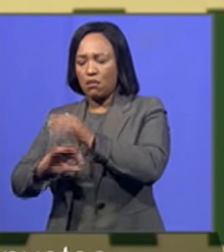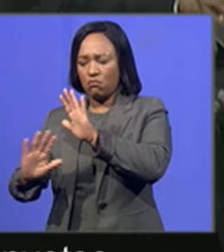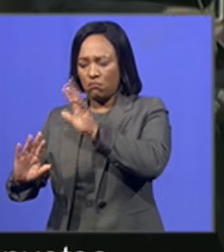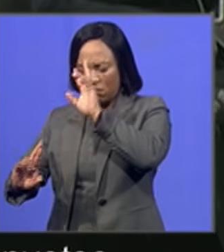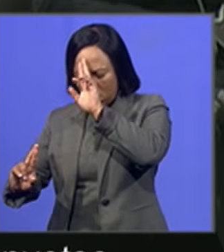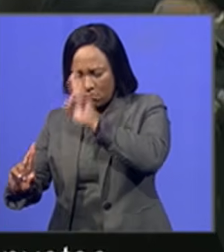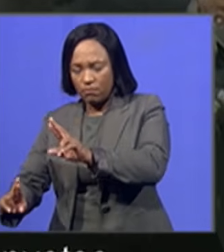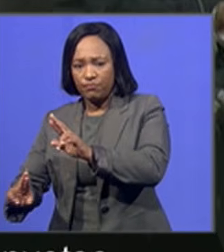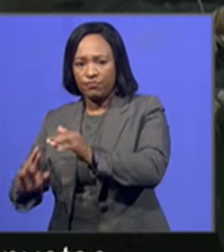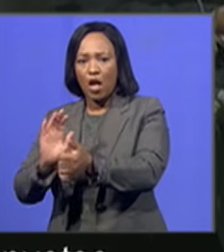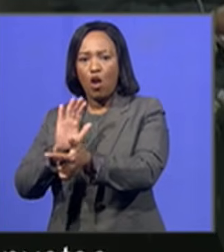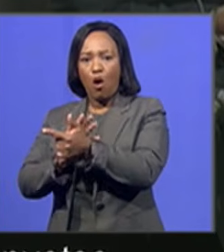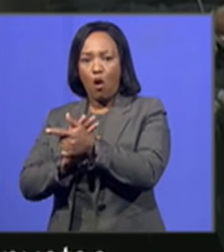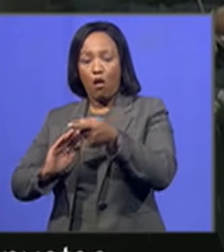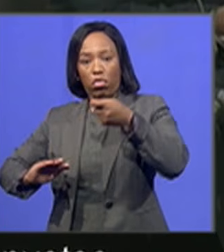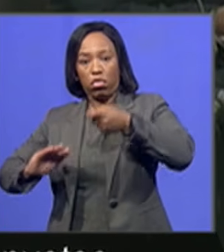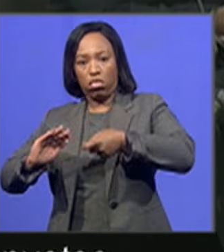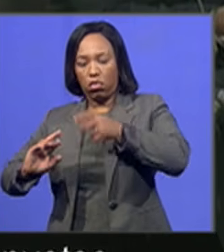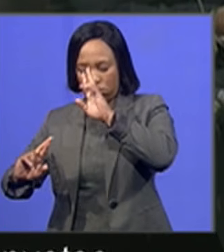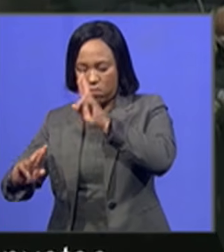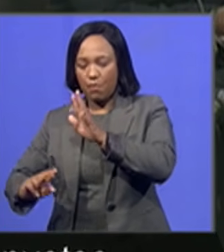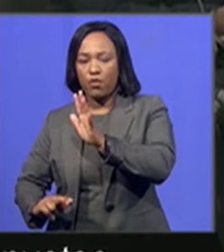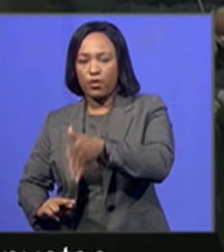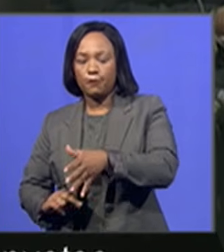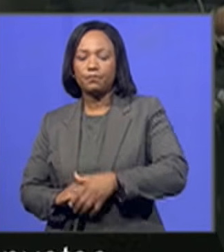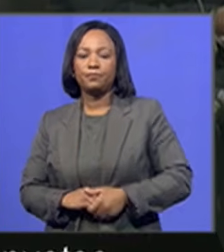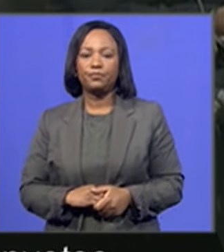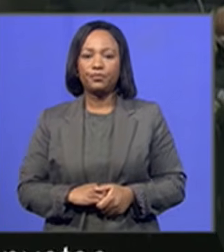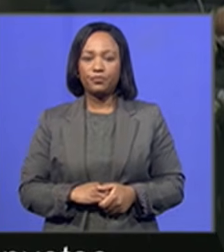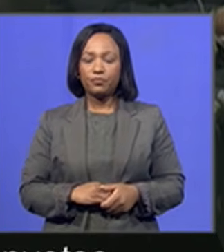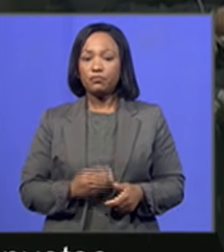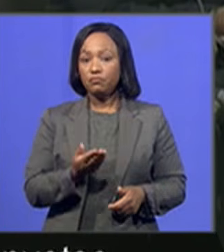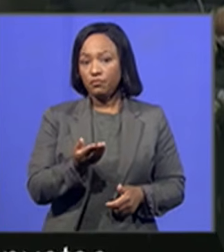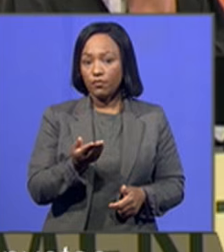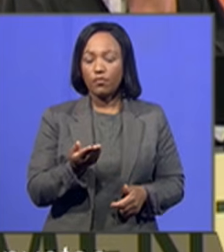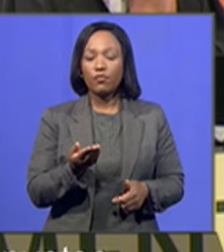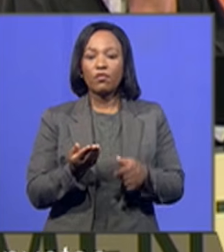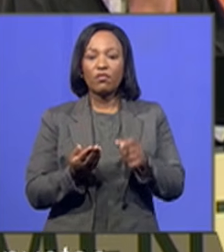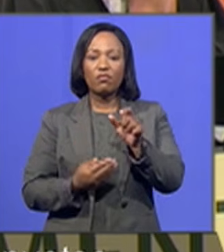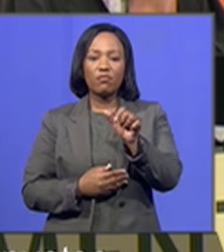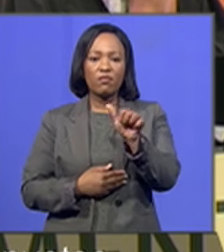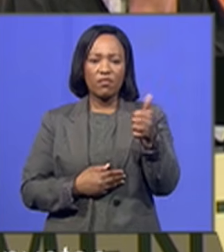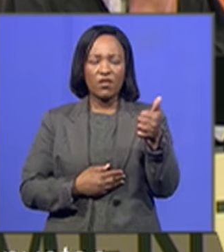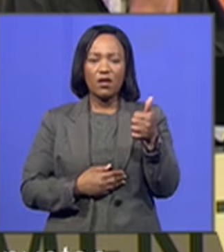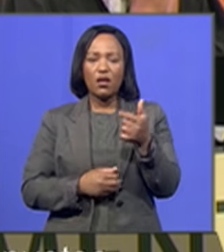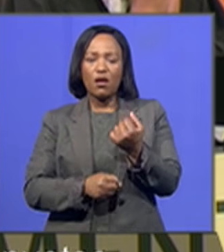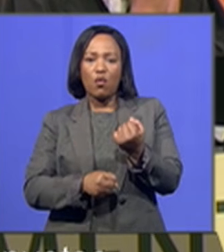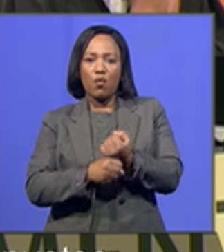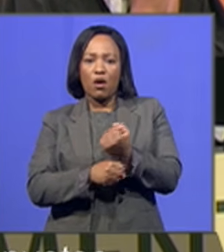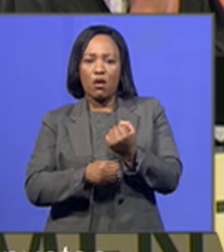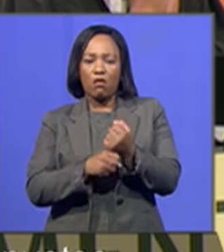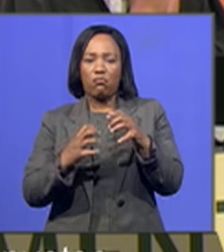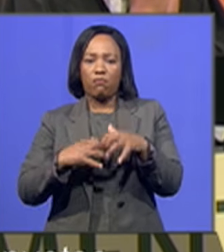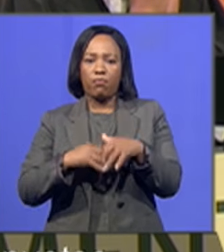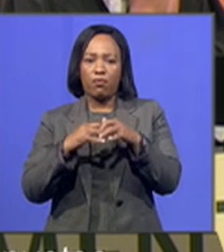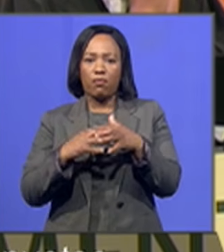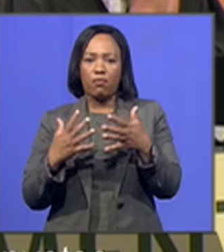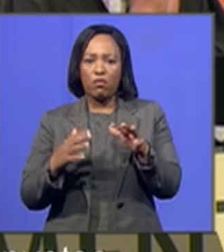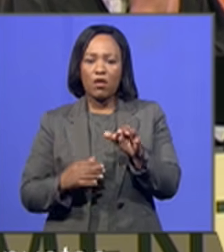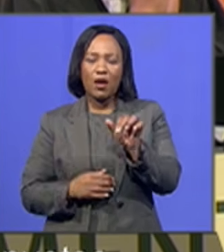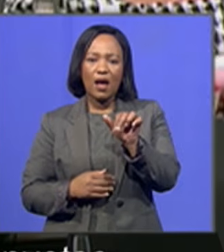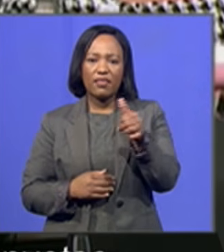our courts. Mopresidente o boetse a arabela ngongoreho ka bohlokwa ba dihlopha tsa tshebetso tse thehilweng ha mmoho le